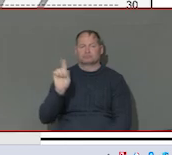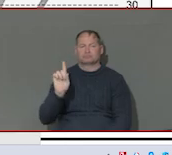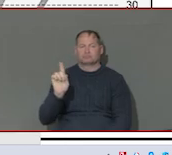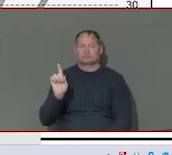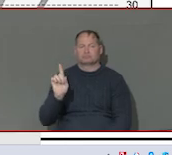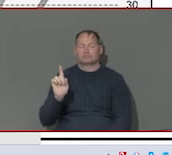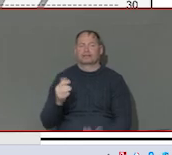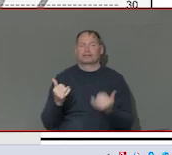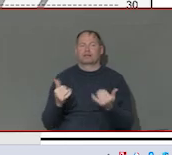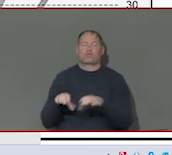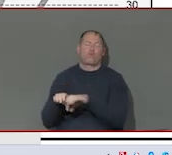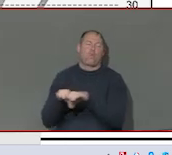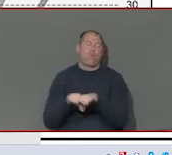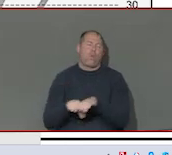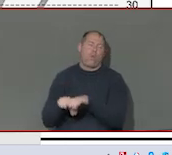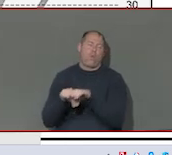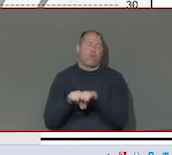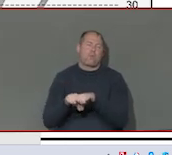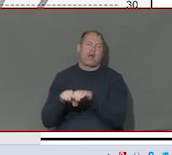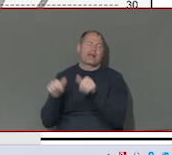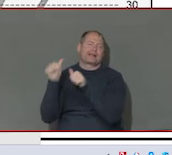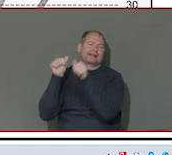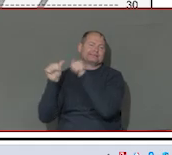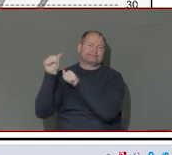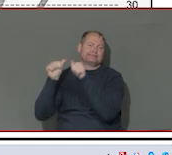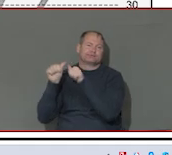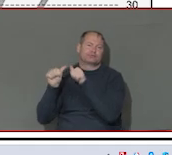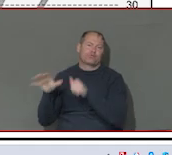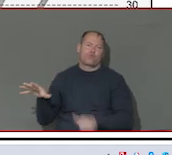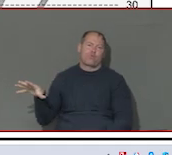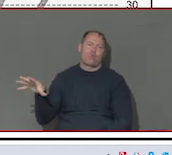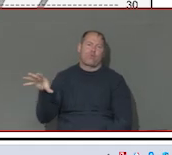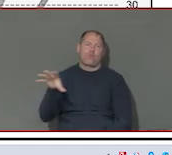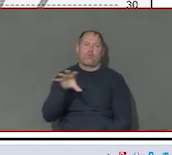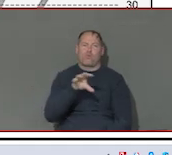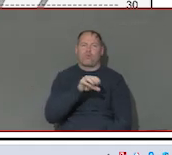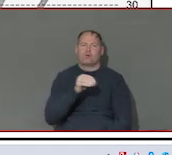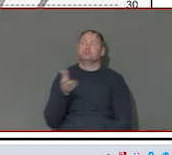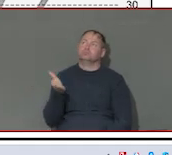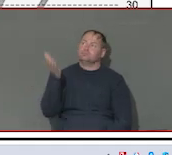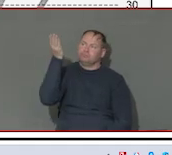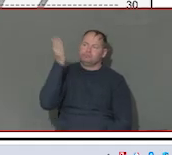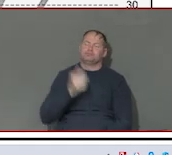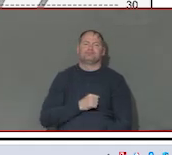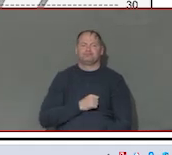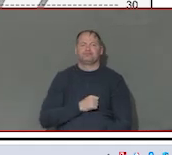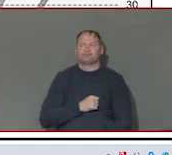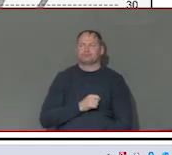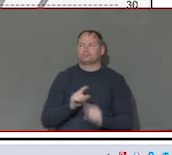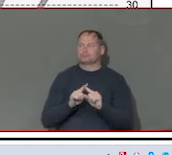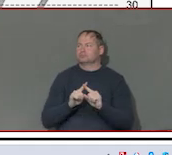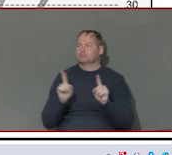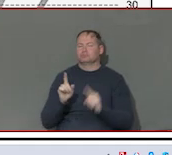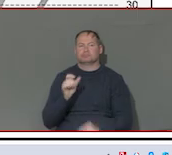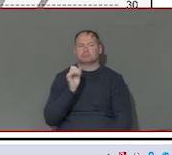the common ancestor for all the species that are mentioned above. But if we look